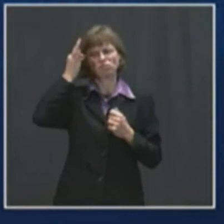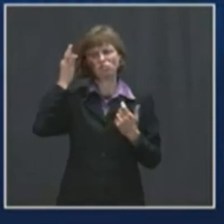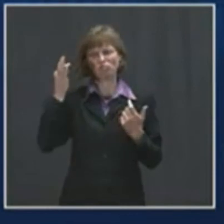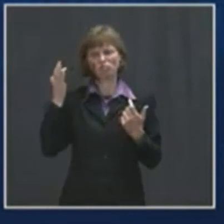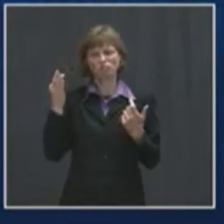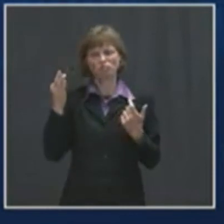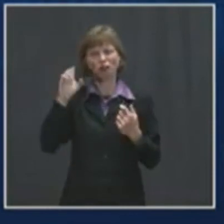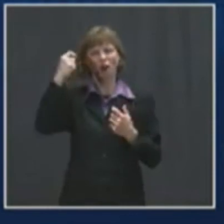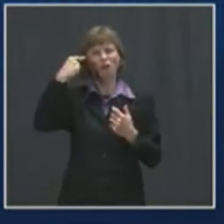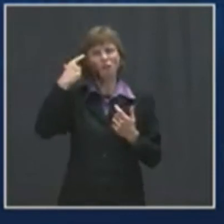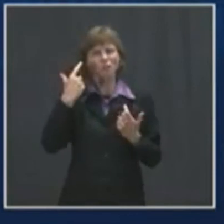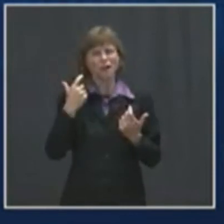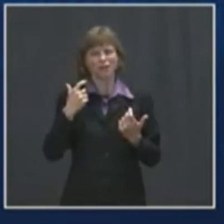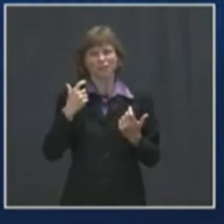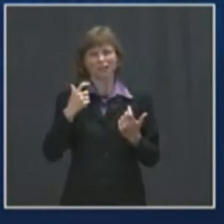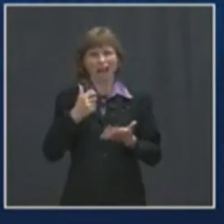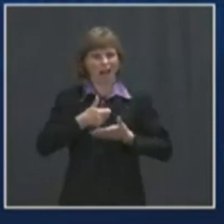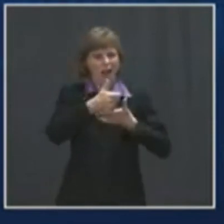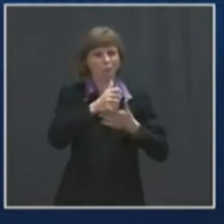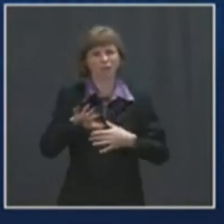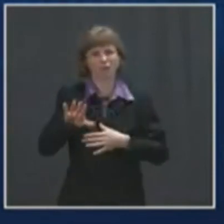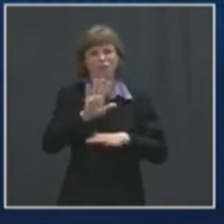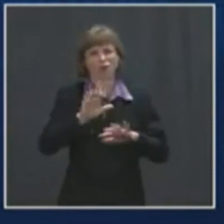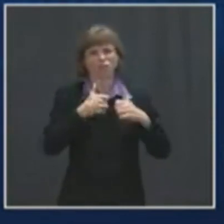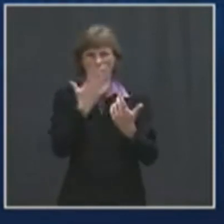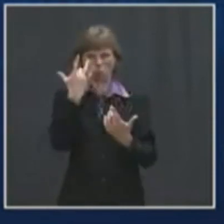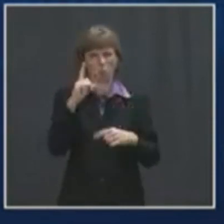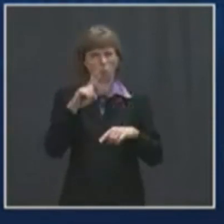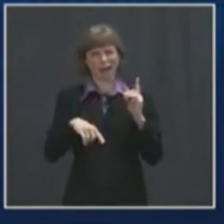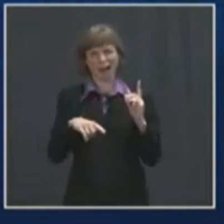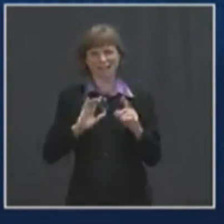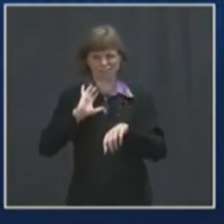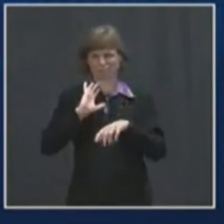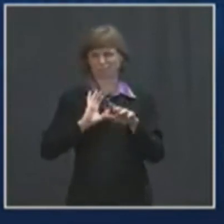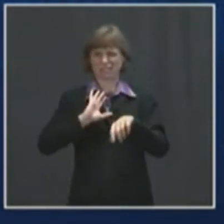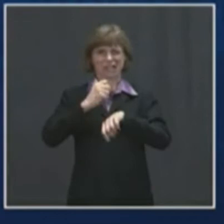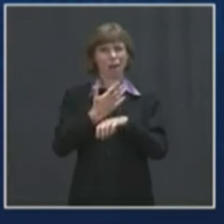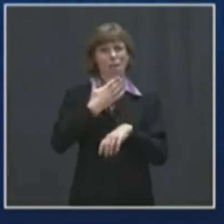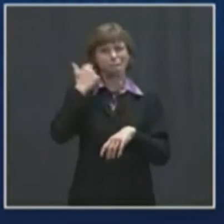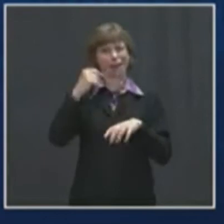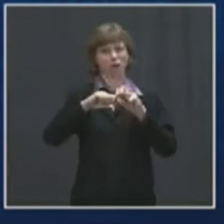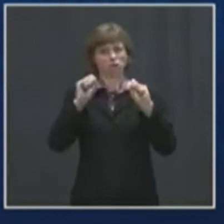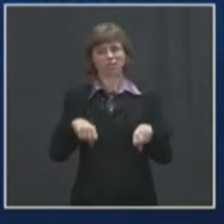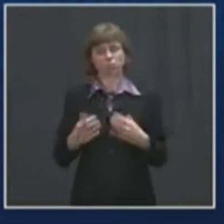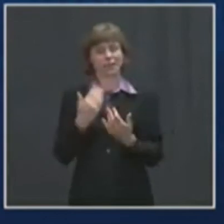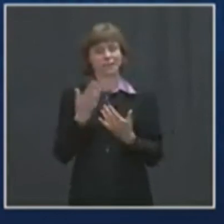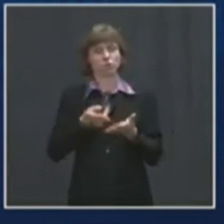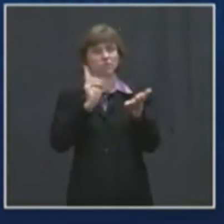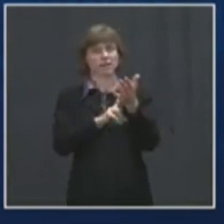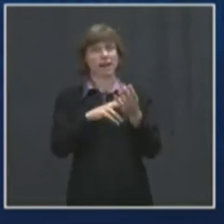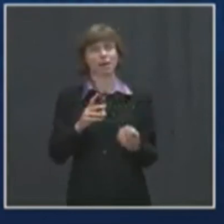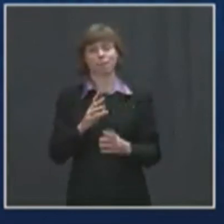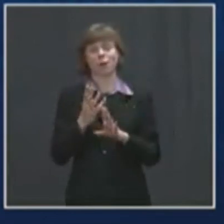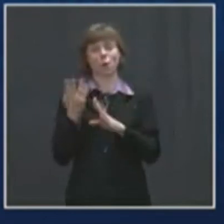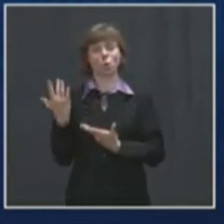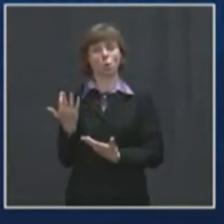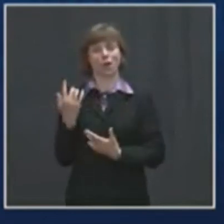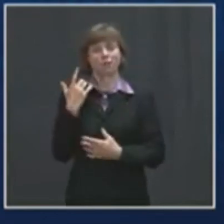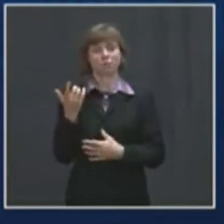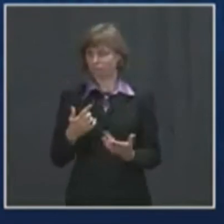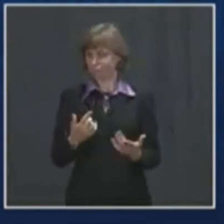many Americans? And why can't there be a better system so it's easier to just sign up and wait for your turn? We agree with you